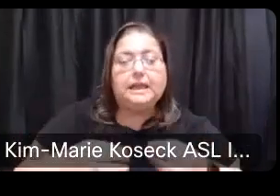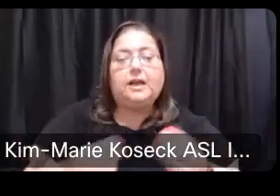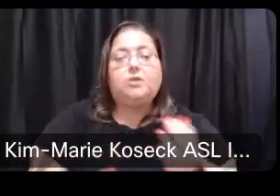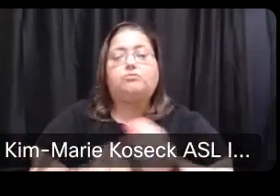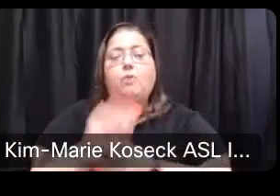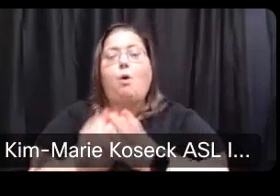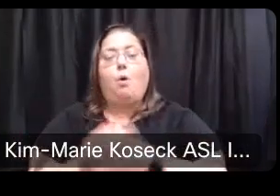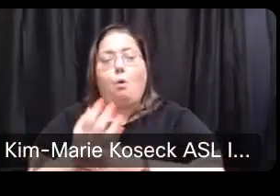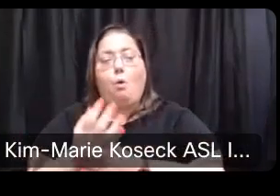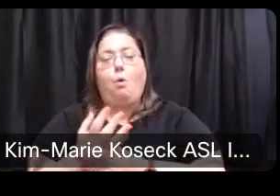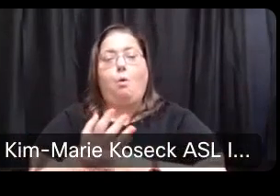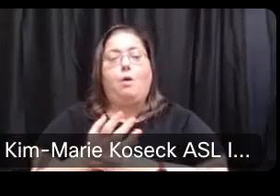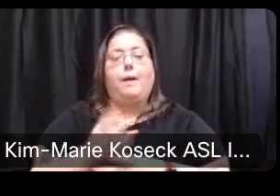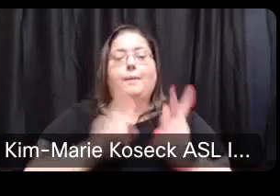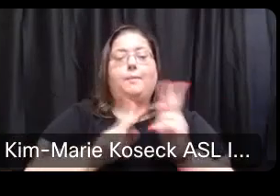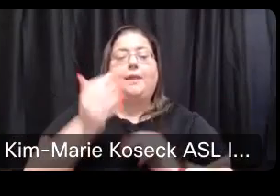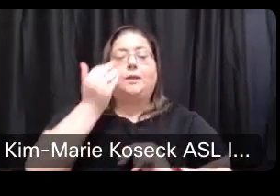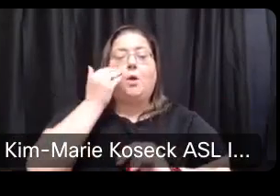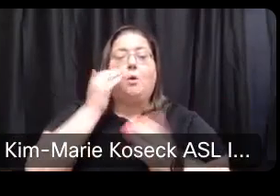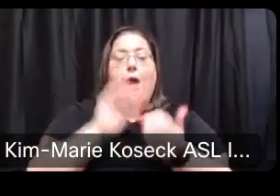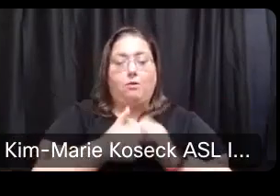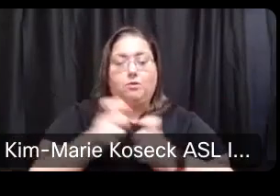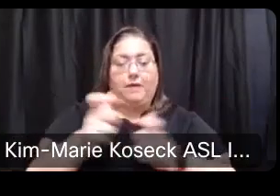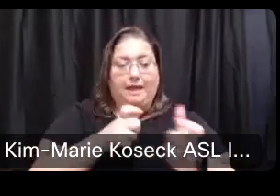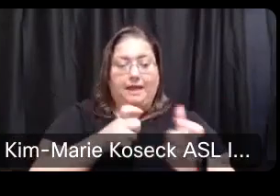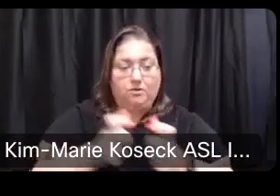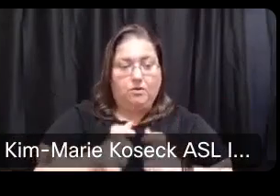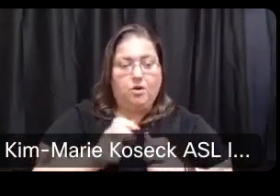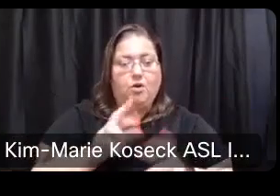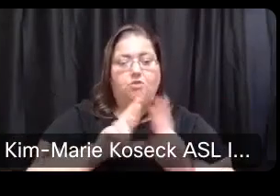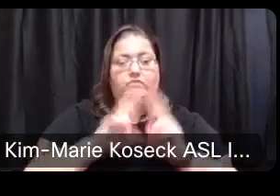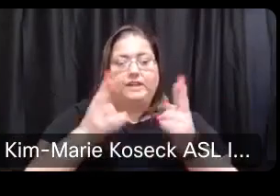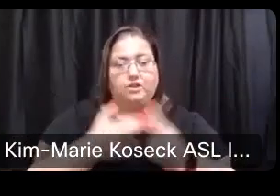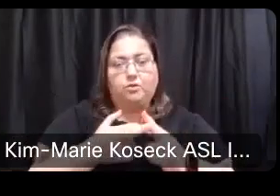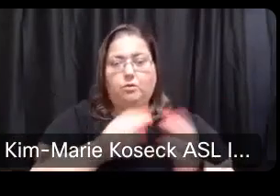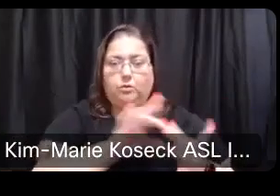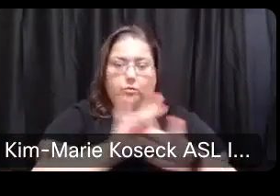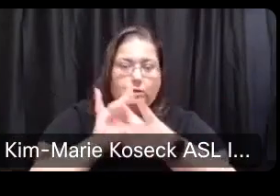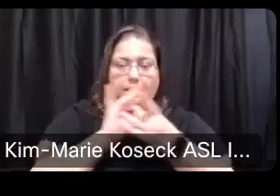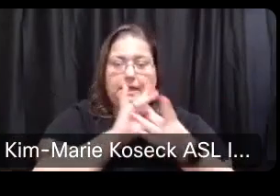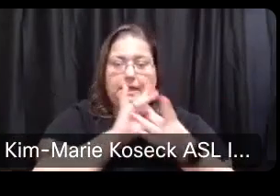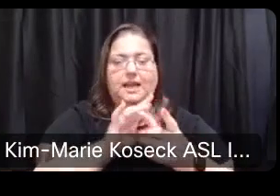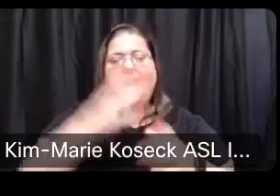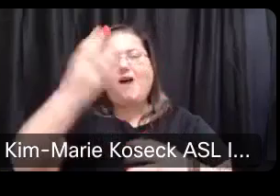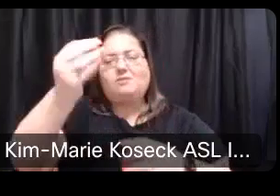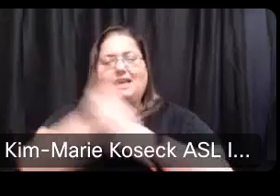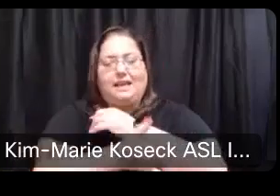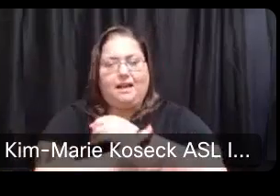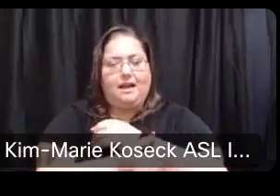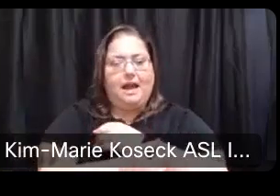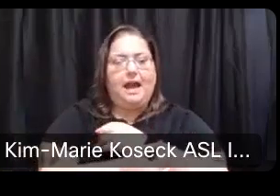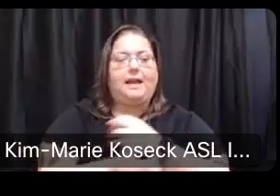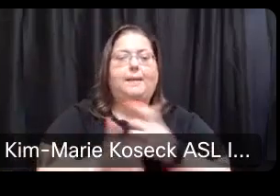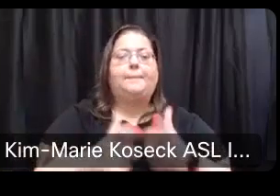providing economic co-benefits, regional coordination outside of the county, and robust public